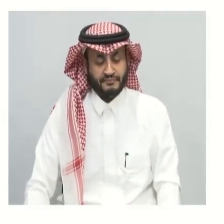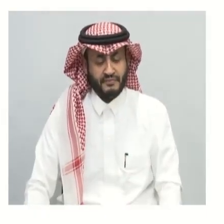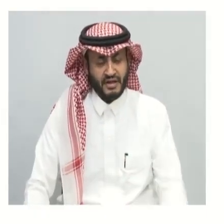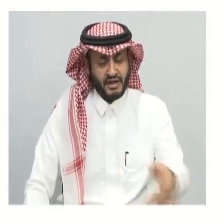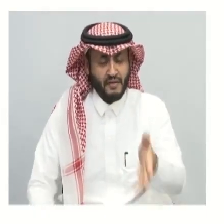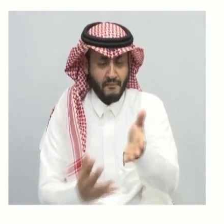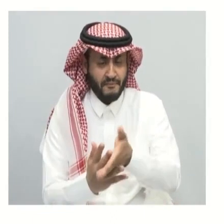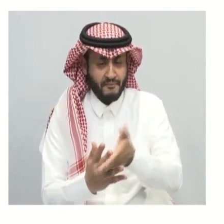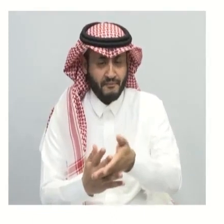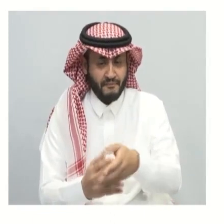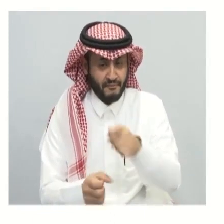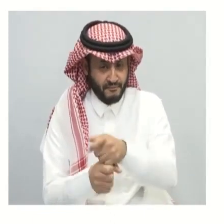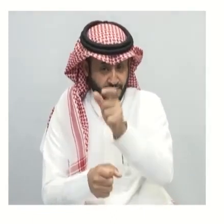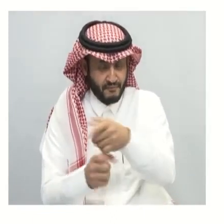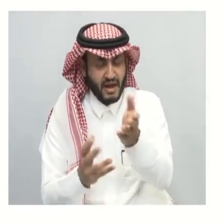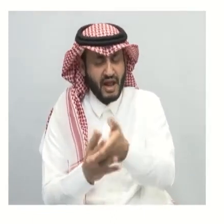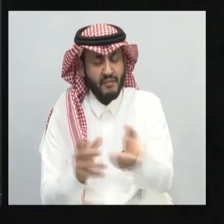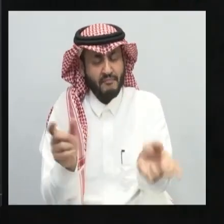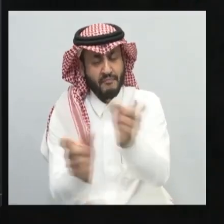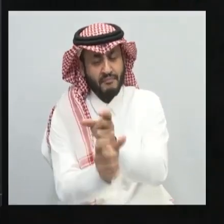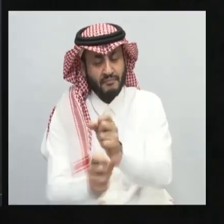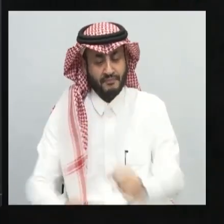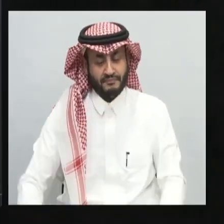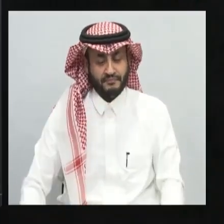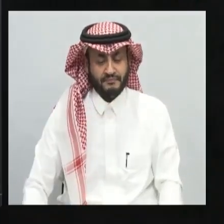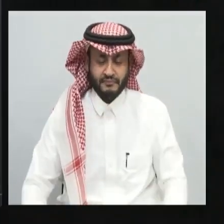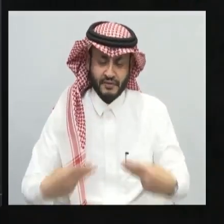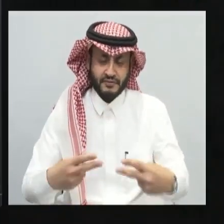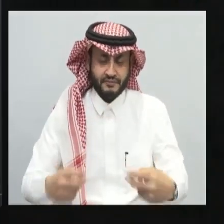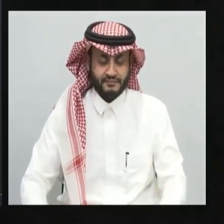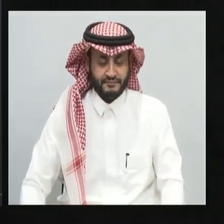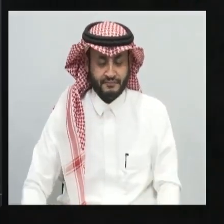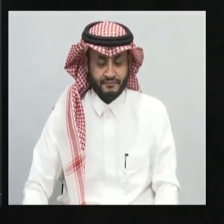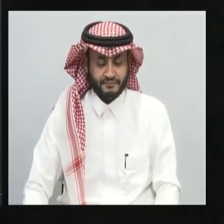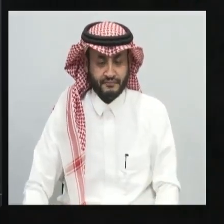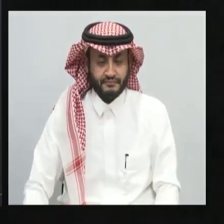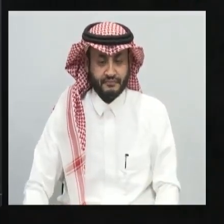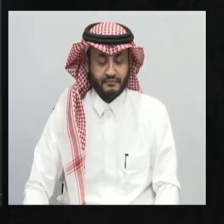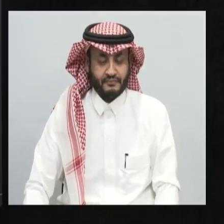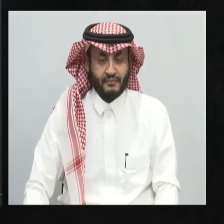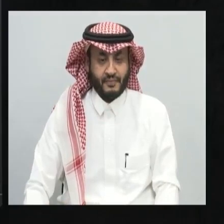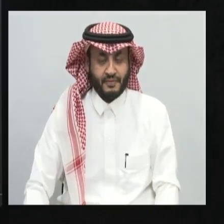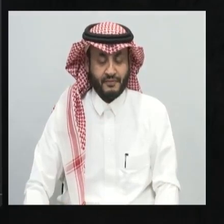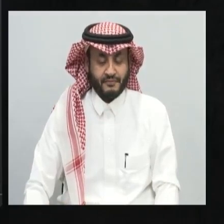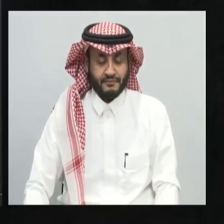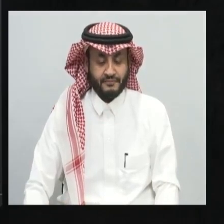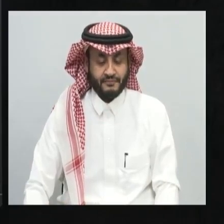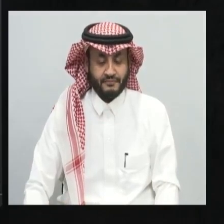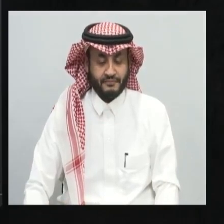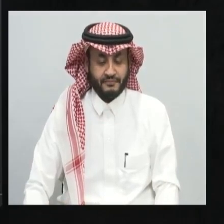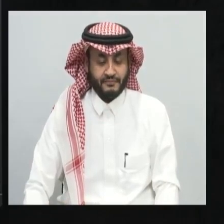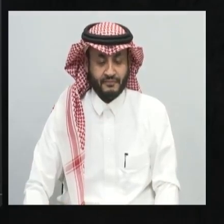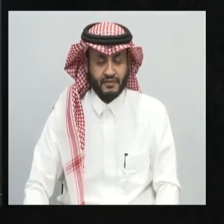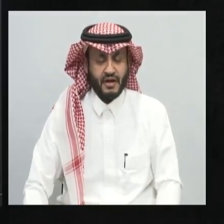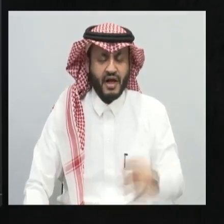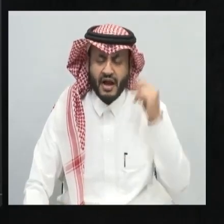between the verb and the particle. To turn the TV off. And back to the